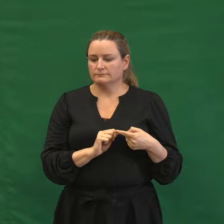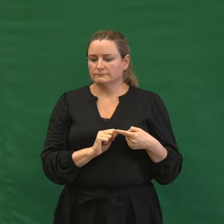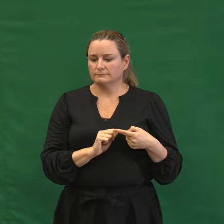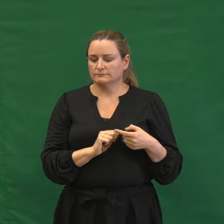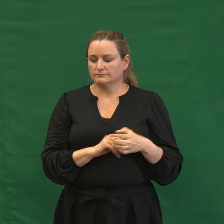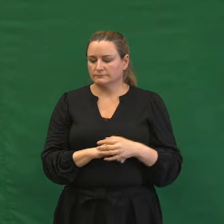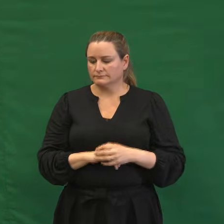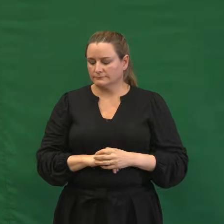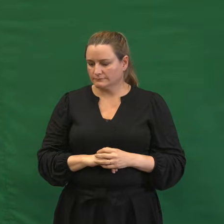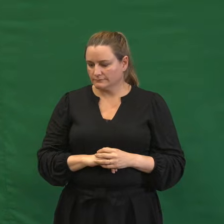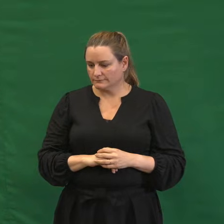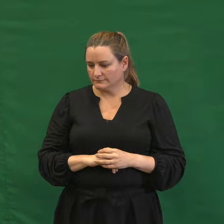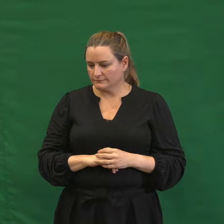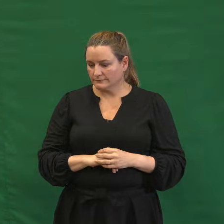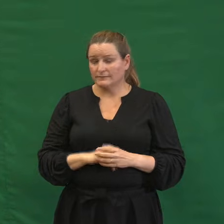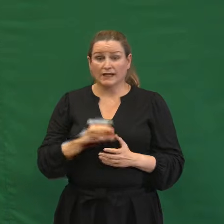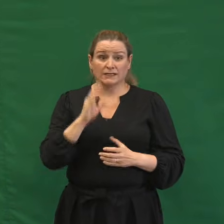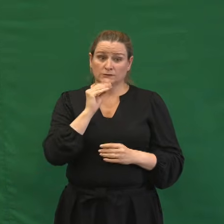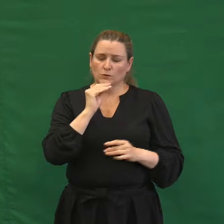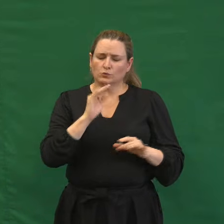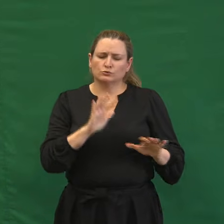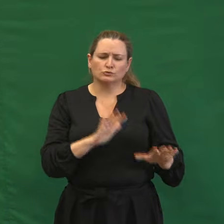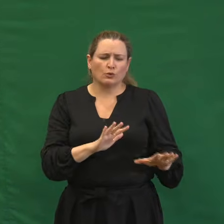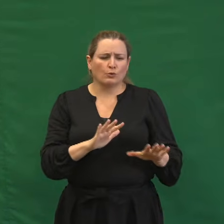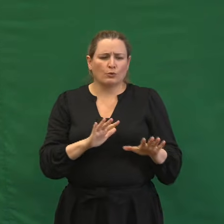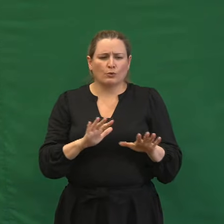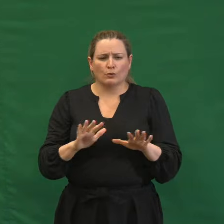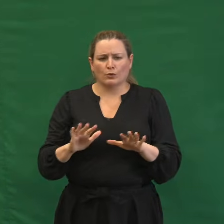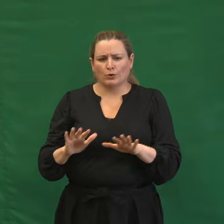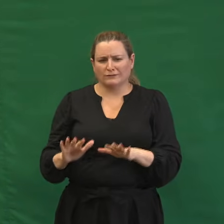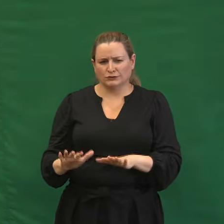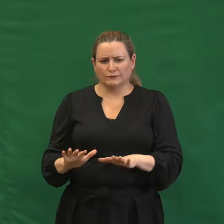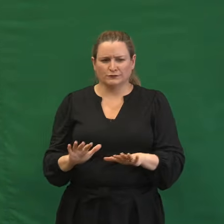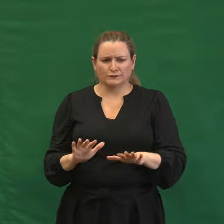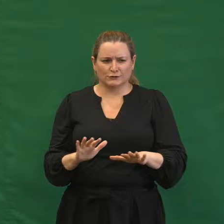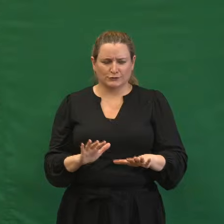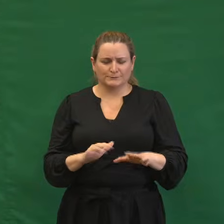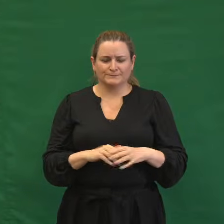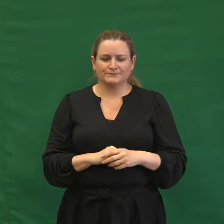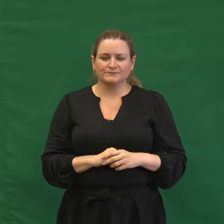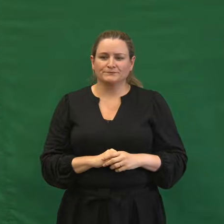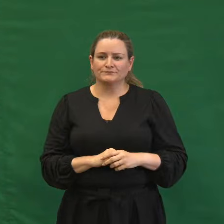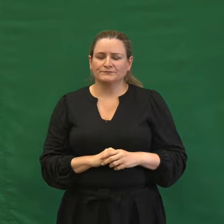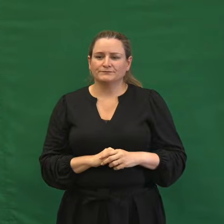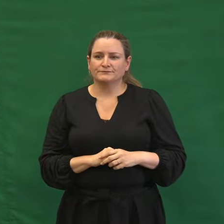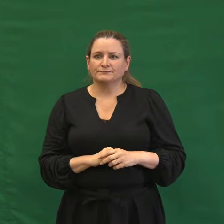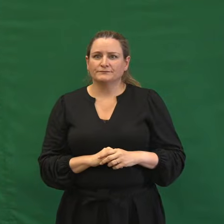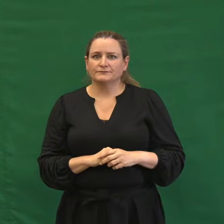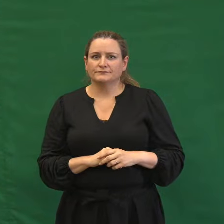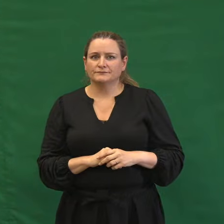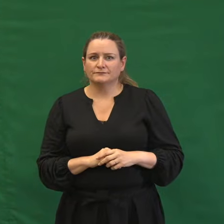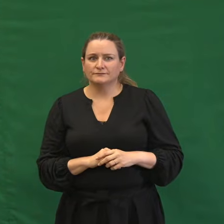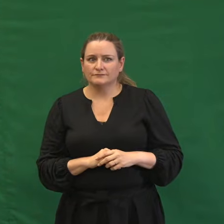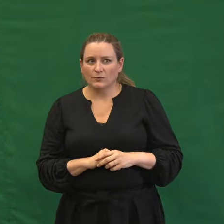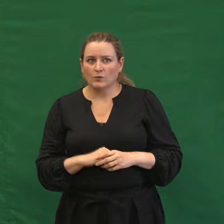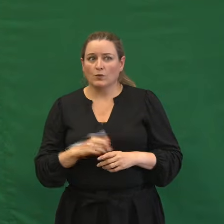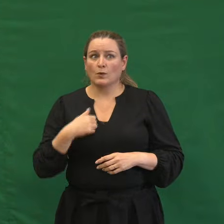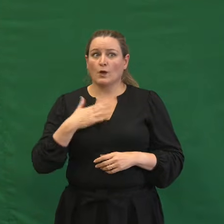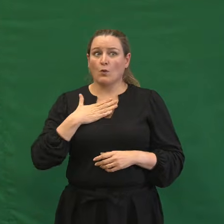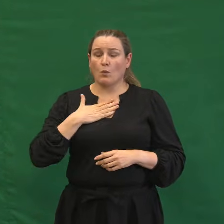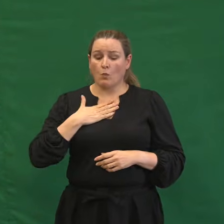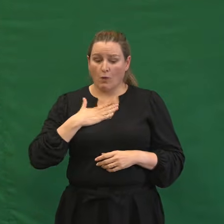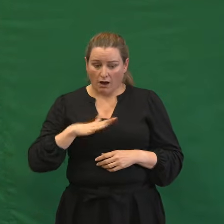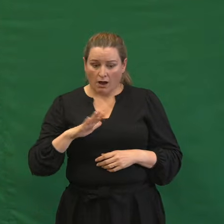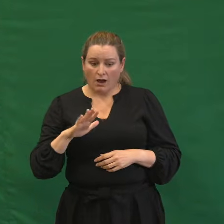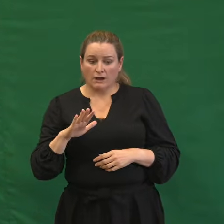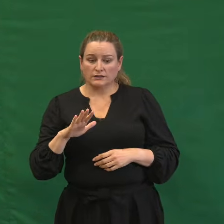is by letting the learners share the translations